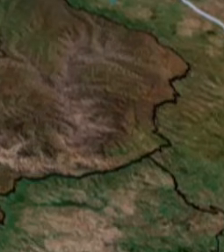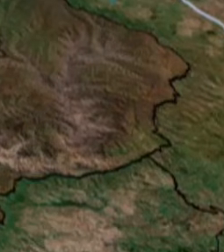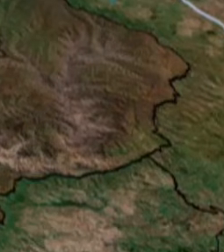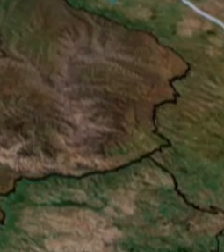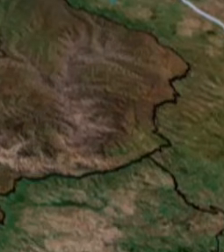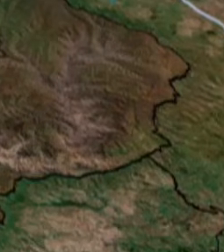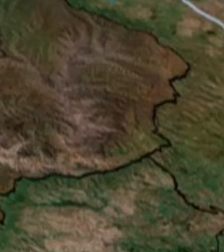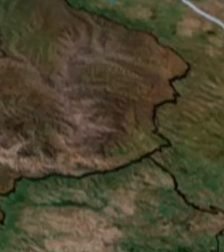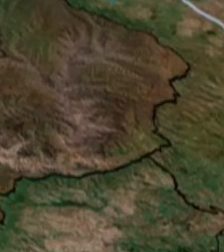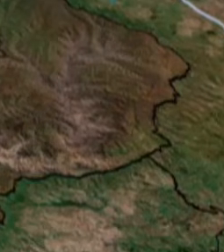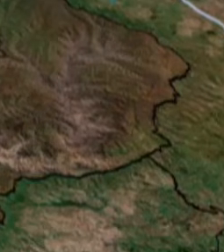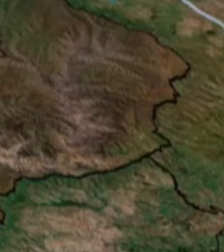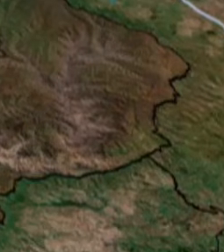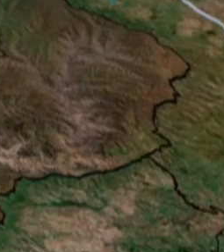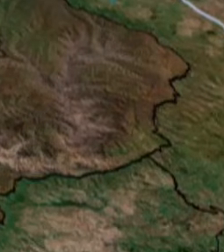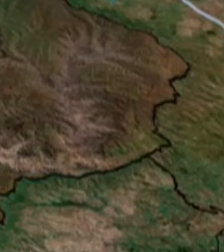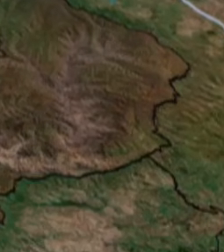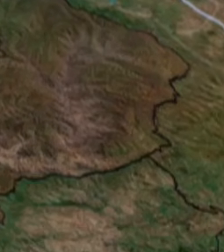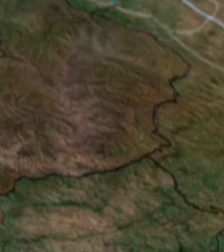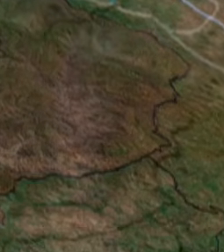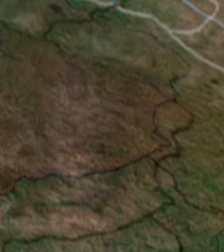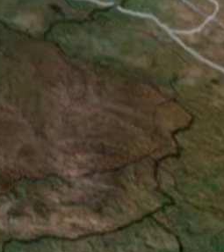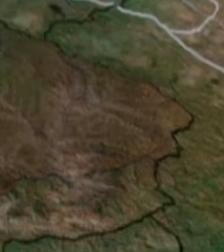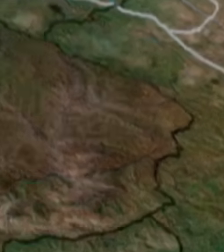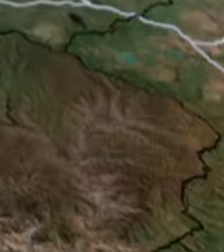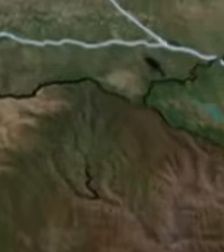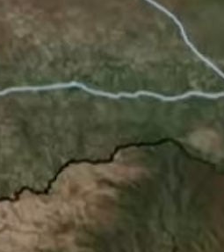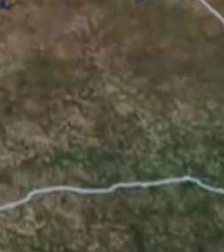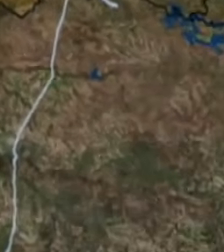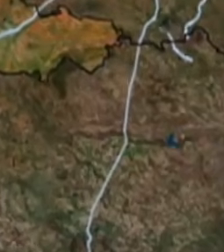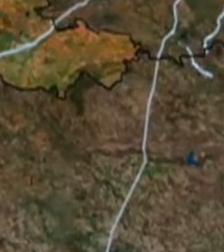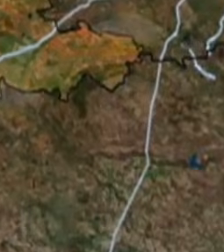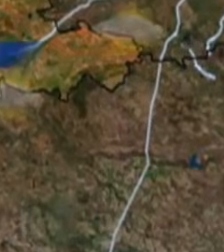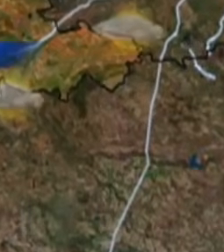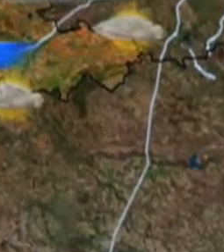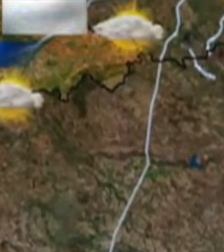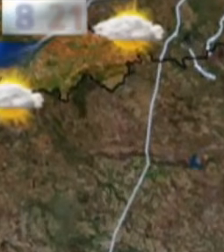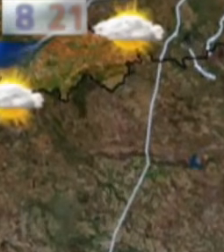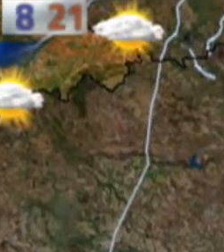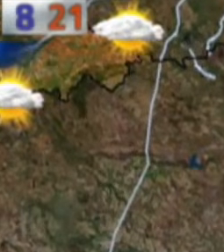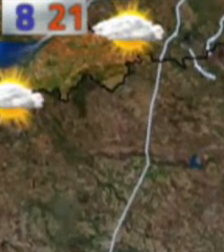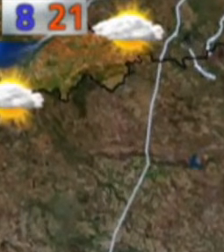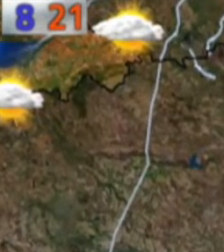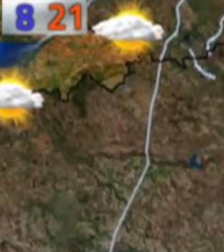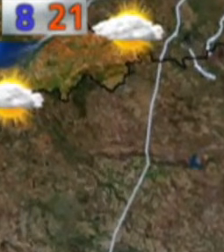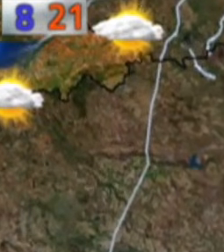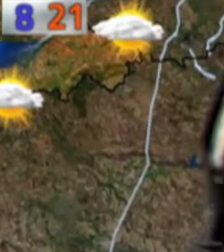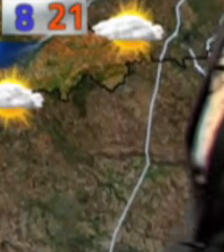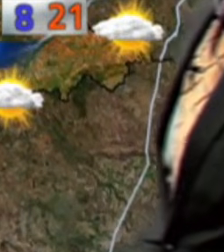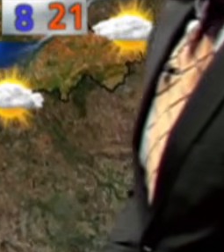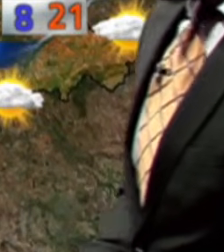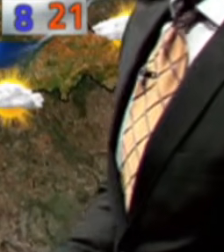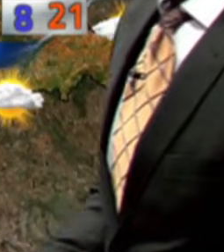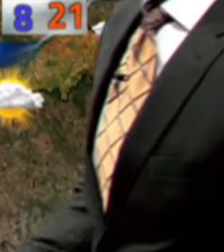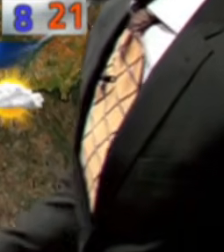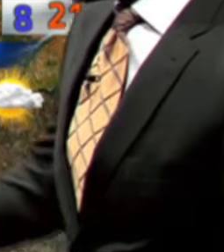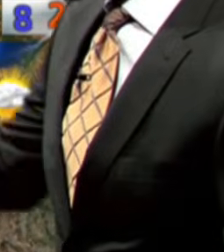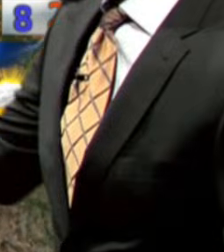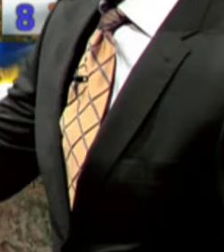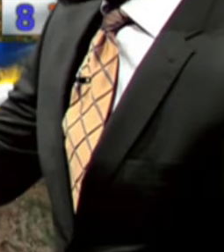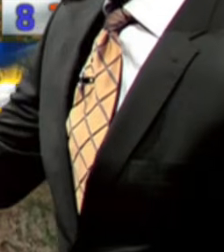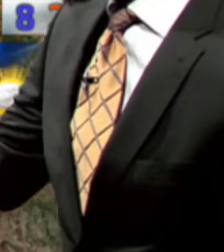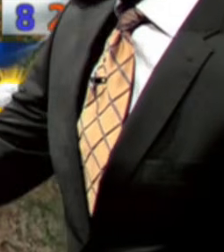ishetse fela go itekanetseng ha re tshebile letamo la kharipi le tlatle qale fela go tharo go fitla go leshome le meraro ka fela go pakang tlatlo